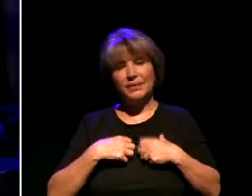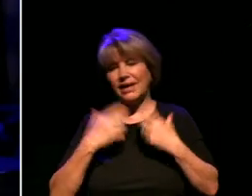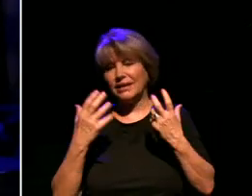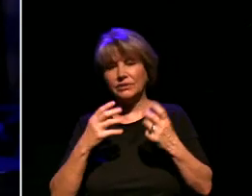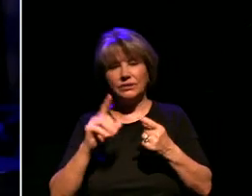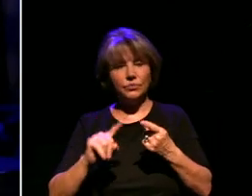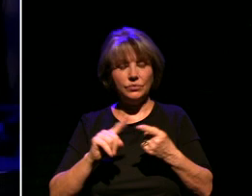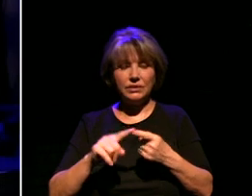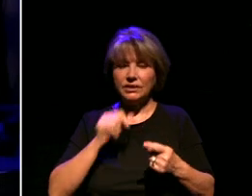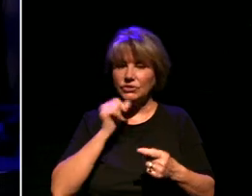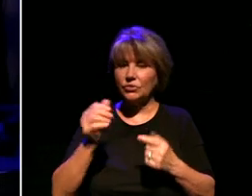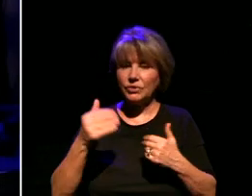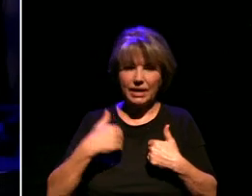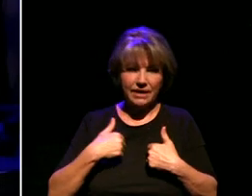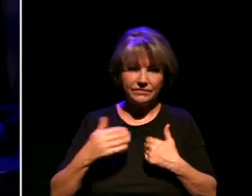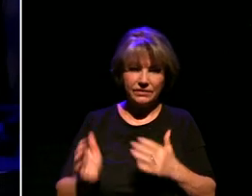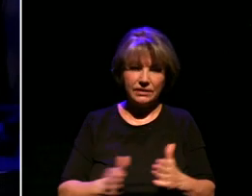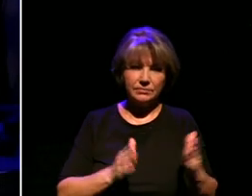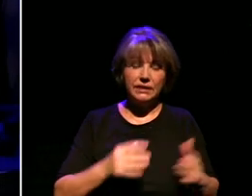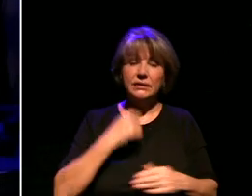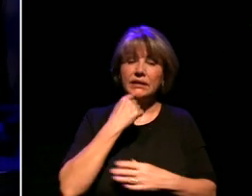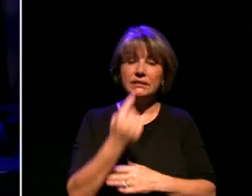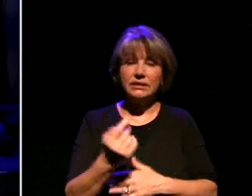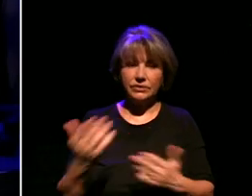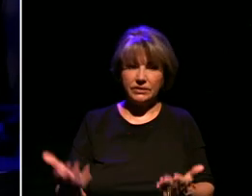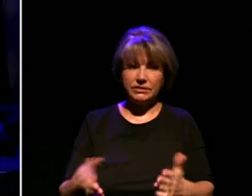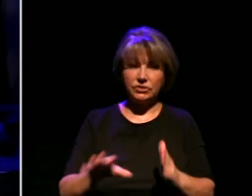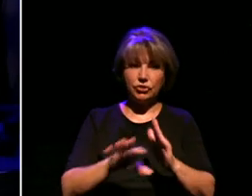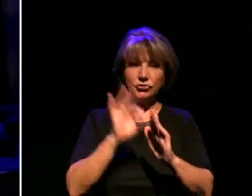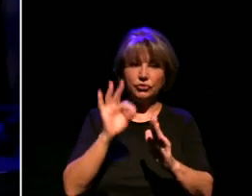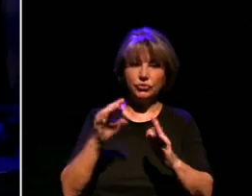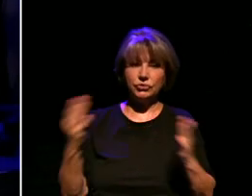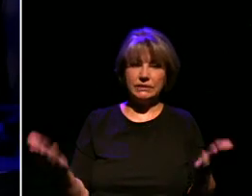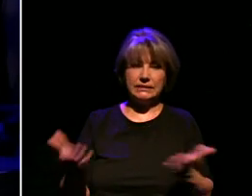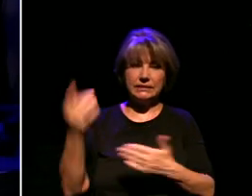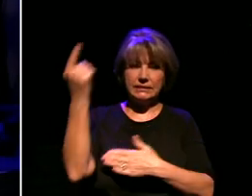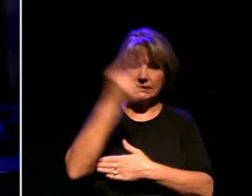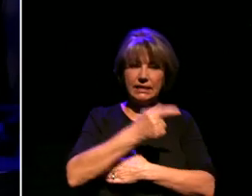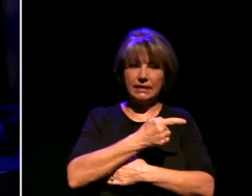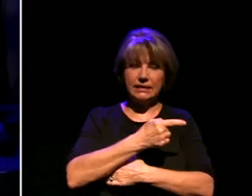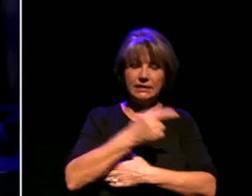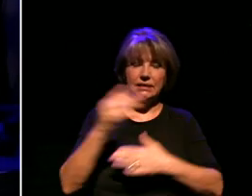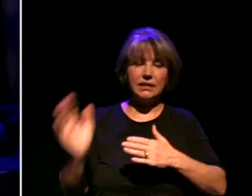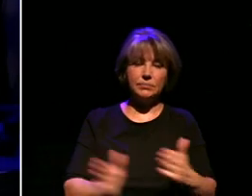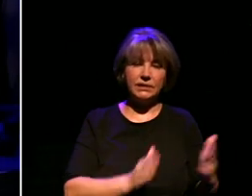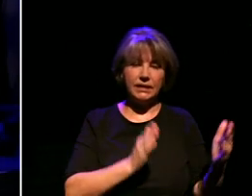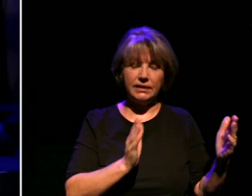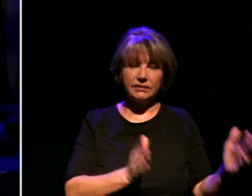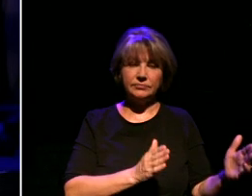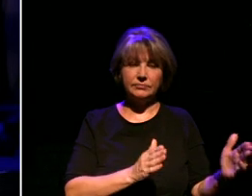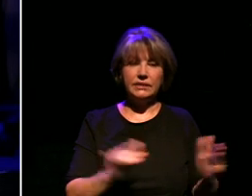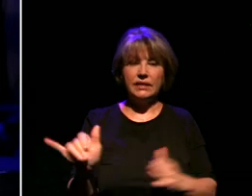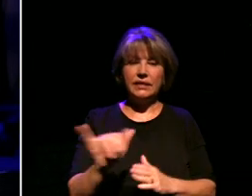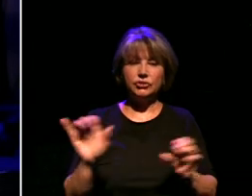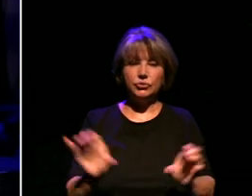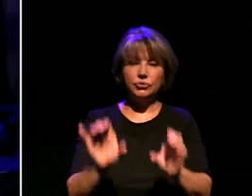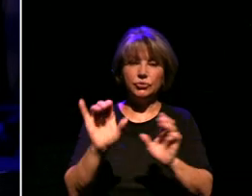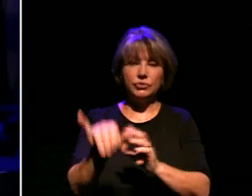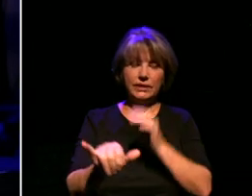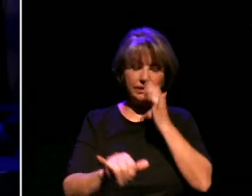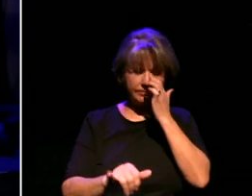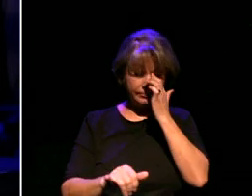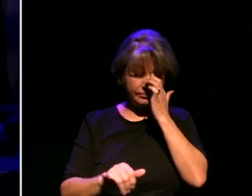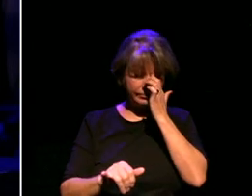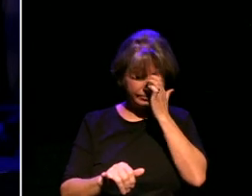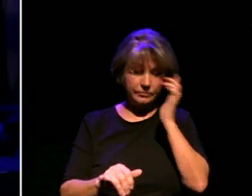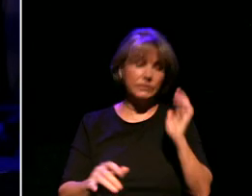a plan. And I would just tell you this, choose this day a plan. And as you do that, as you think about what's